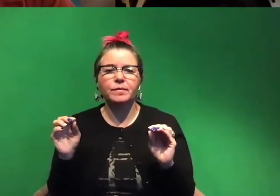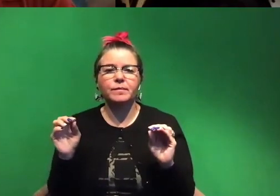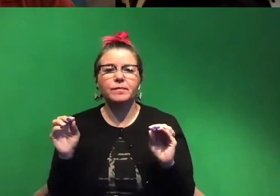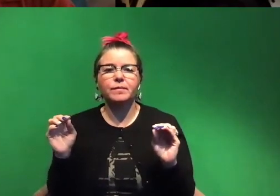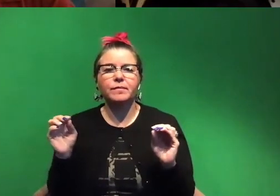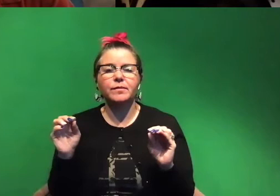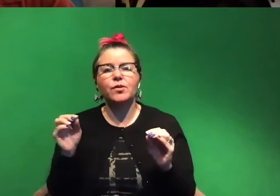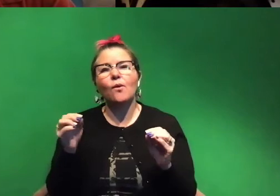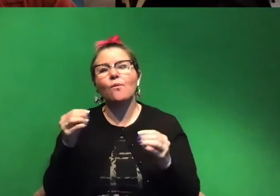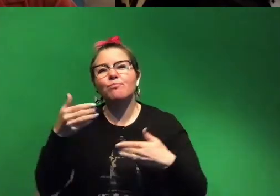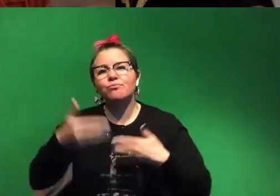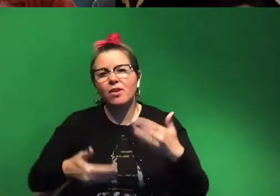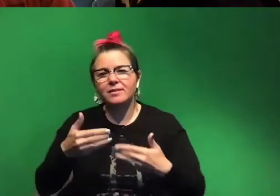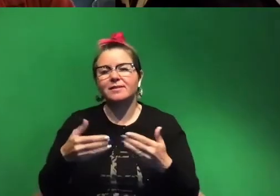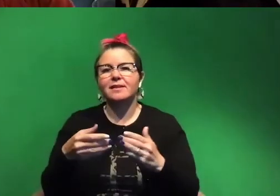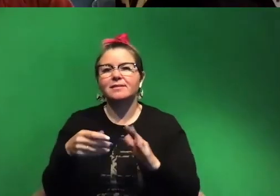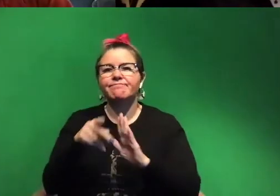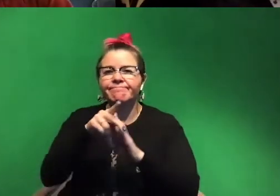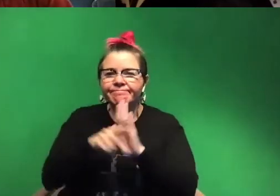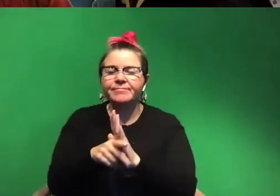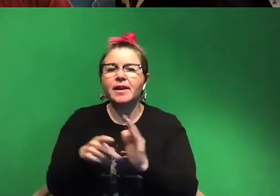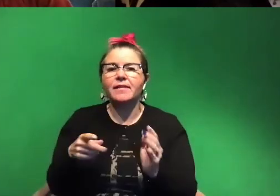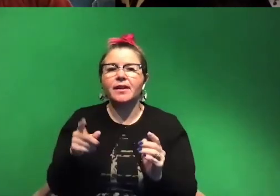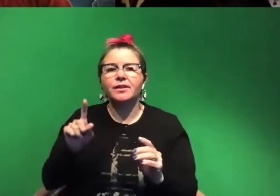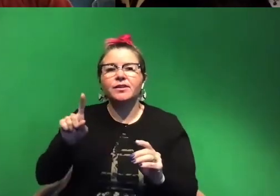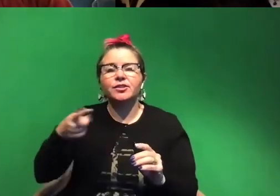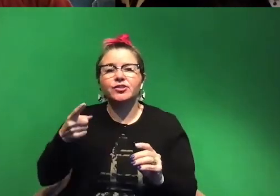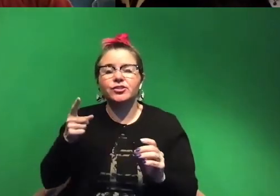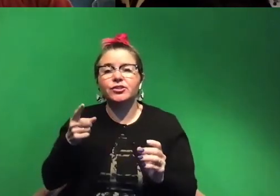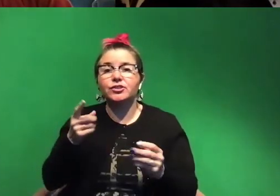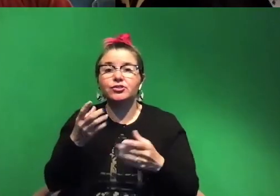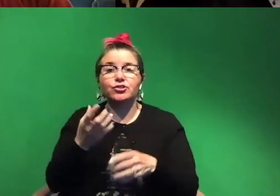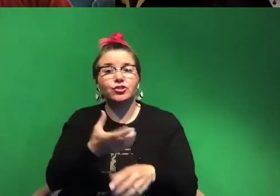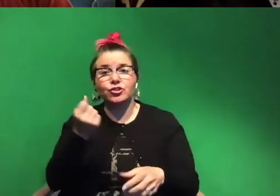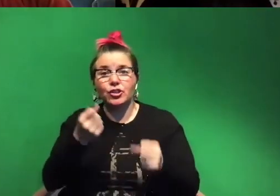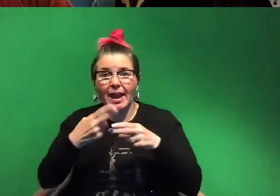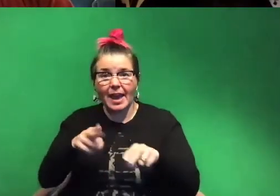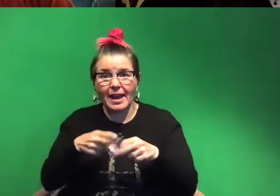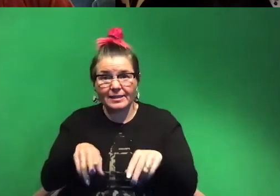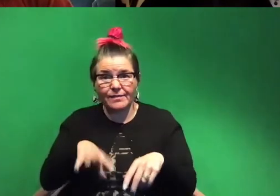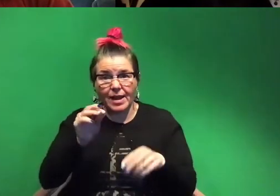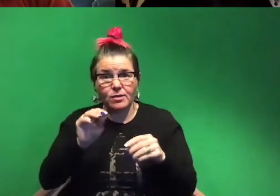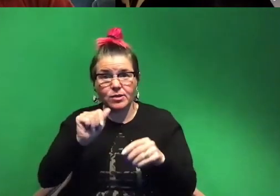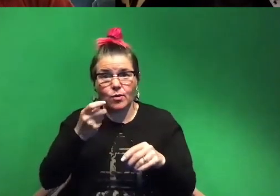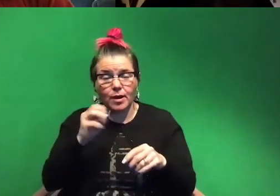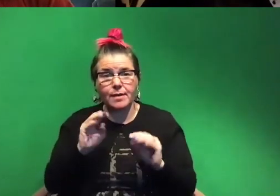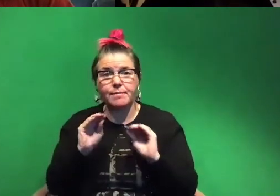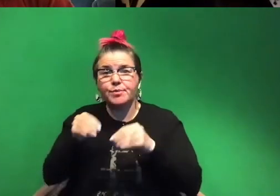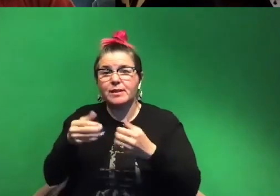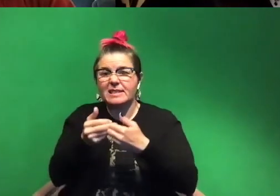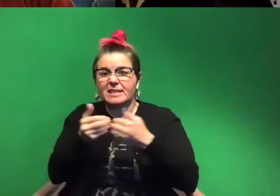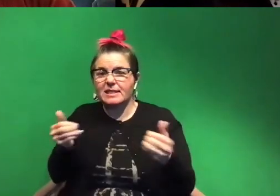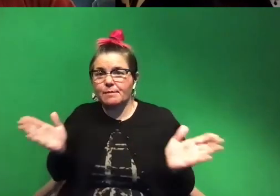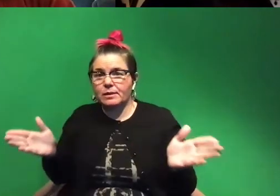protocol in place for raising these hagfish. I think they just, from my understanding, took the eggs that were laid in an aquarium, put them in a separate tank